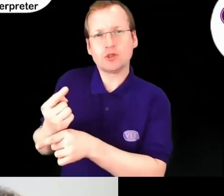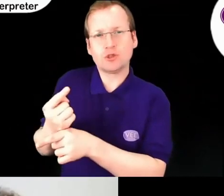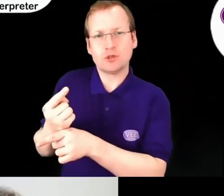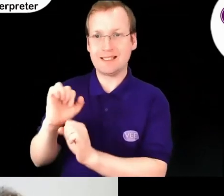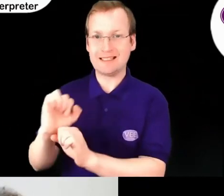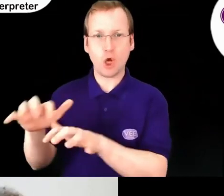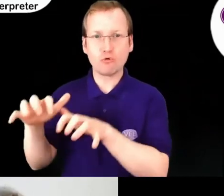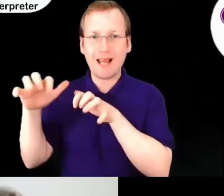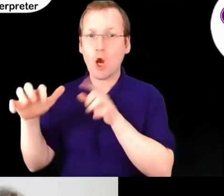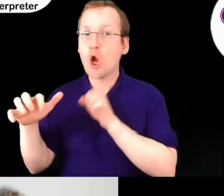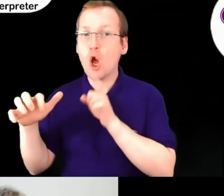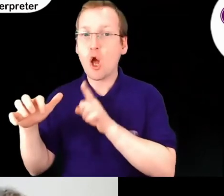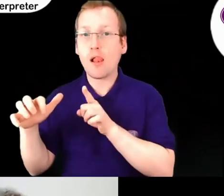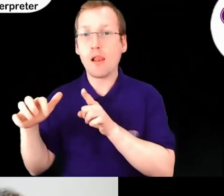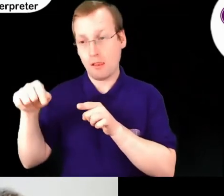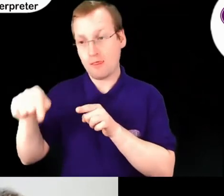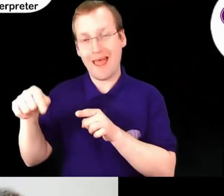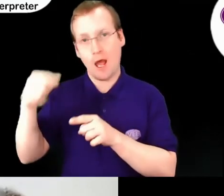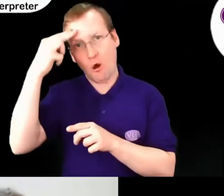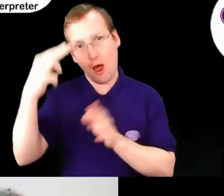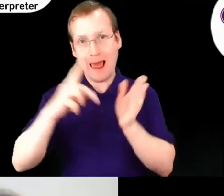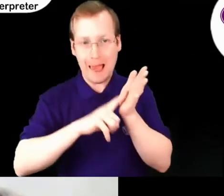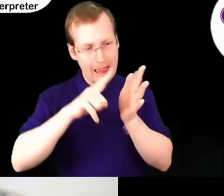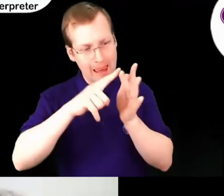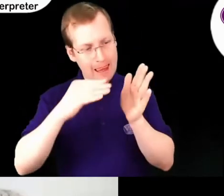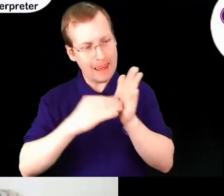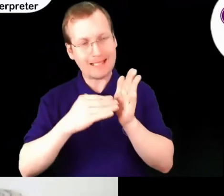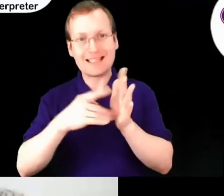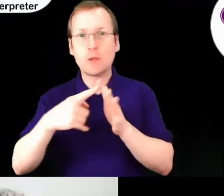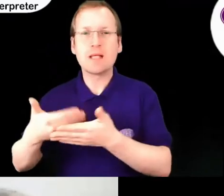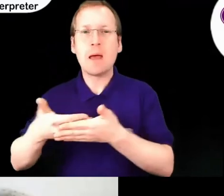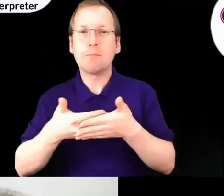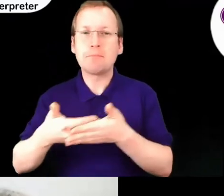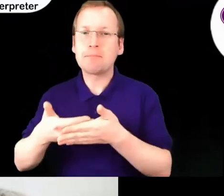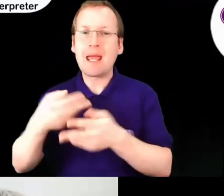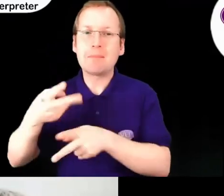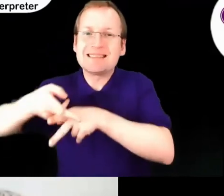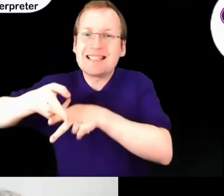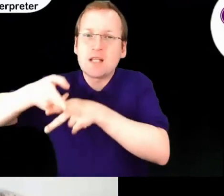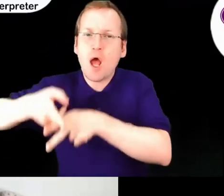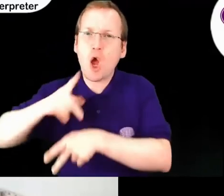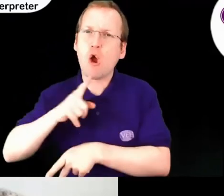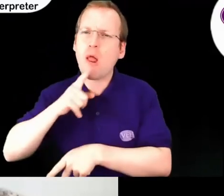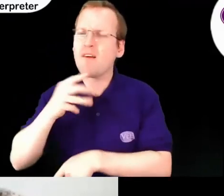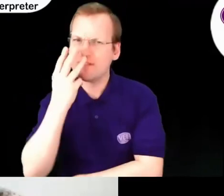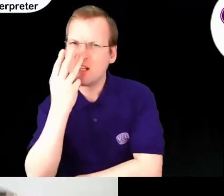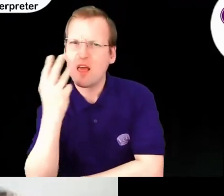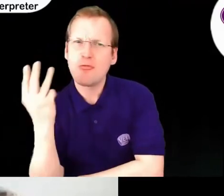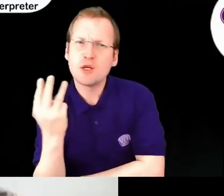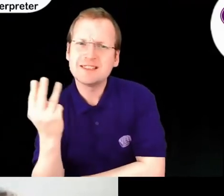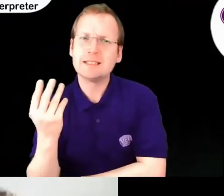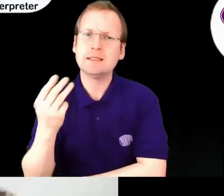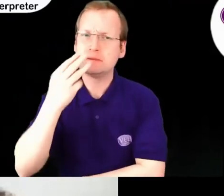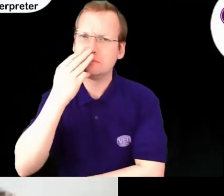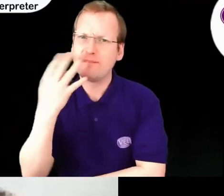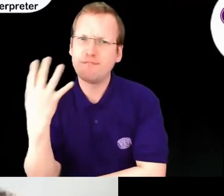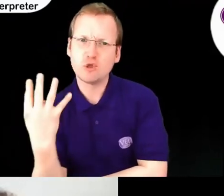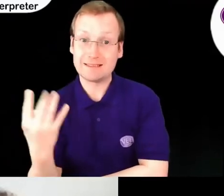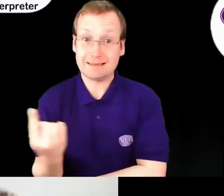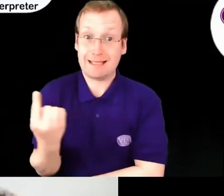congregation was a girl called Lizzie Lowe, who was a babysitter for him, a wee girl of about 13, 14,